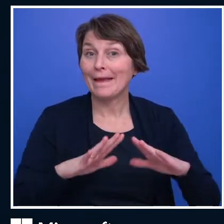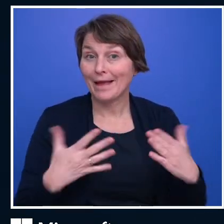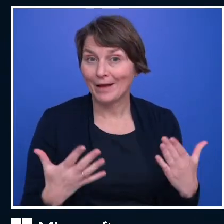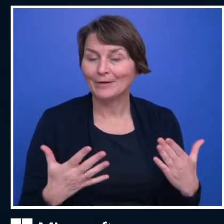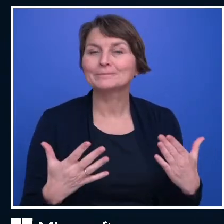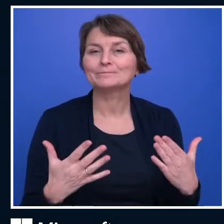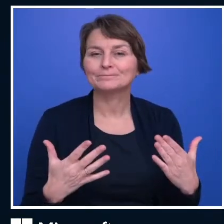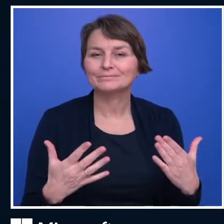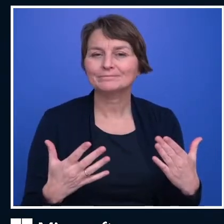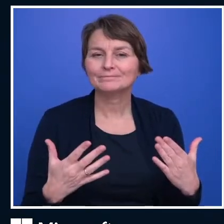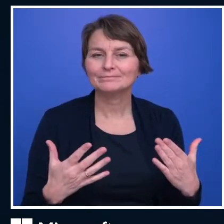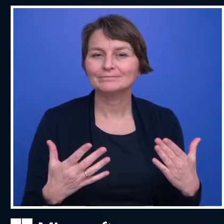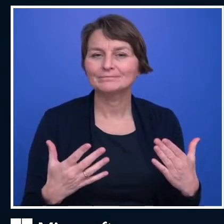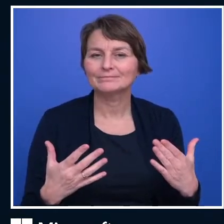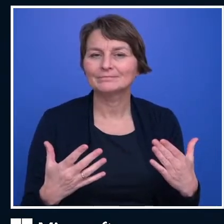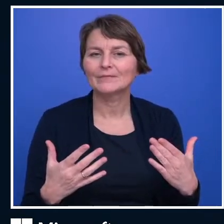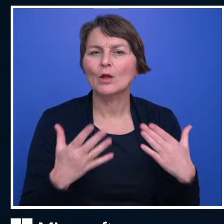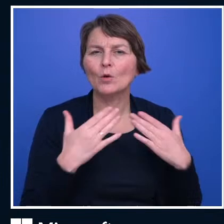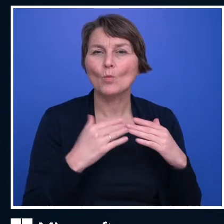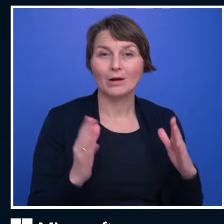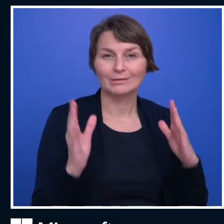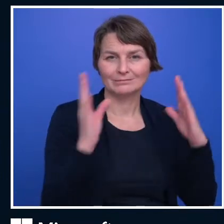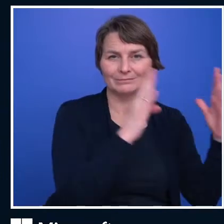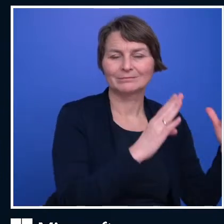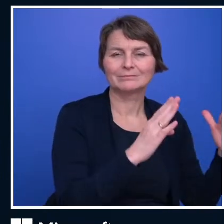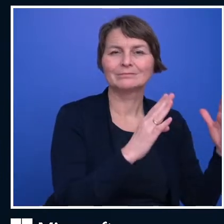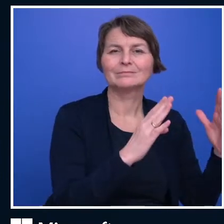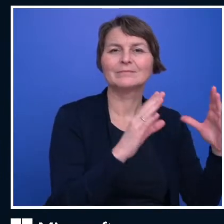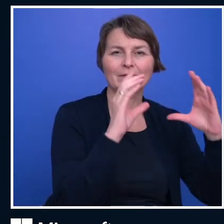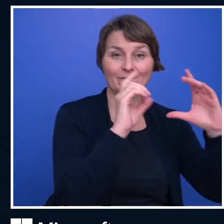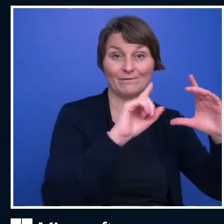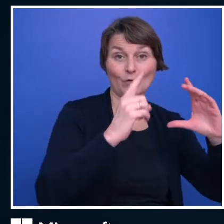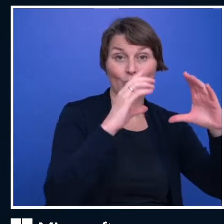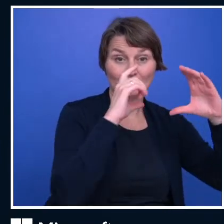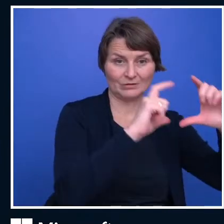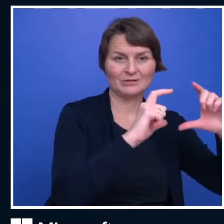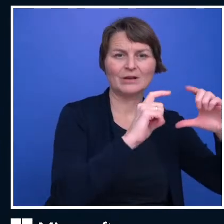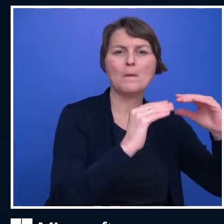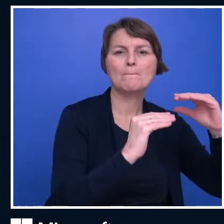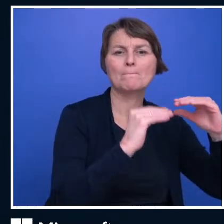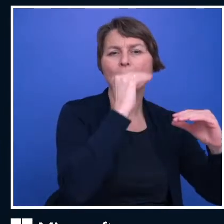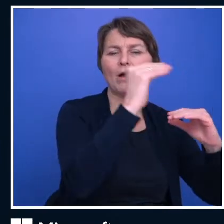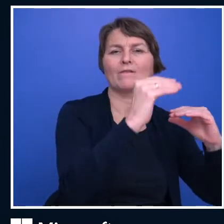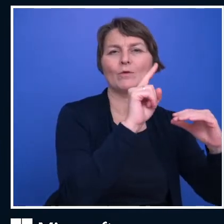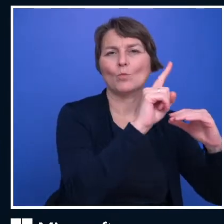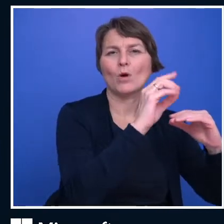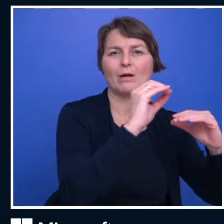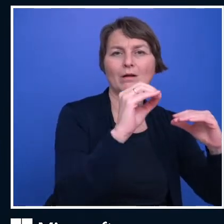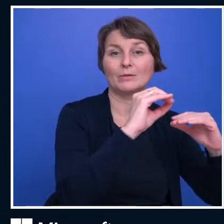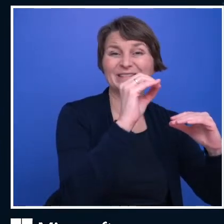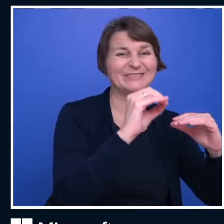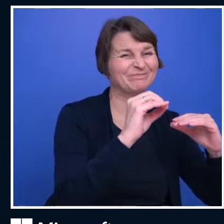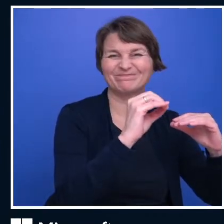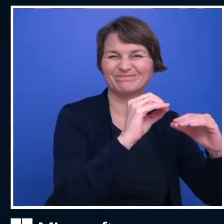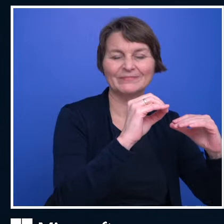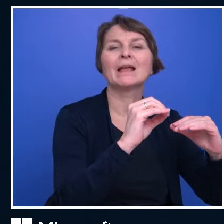precision above 90%. And if it isn't, I usually add more images, test it again, and then wait until it has hit the